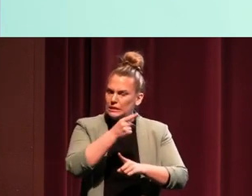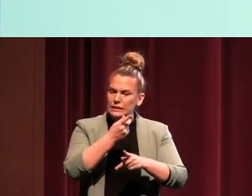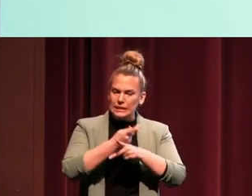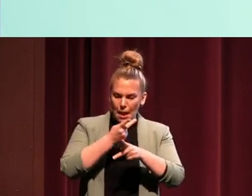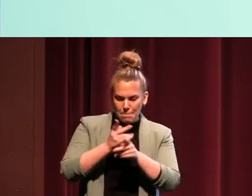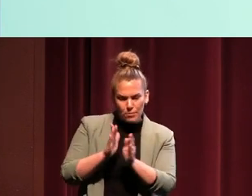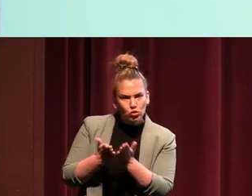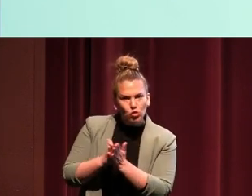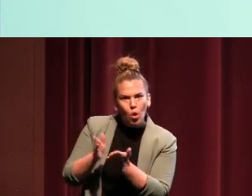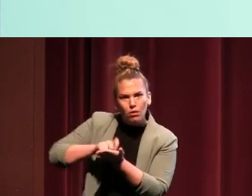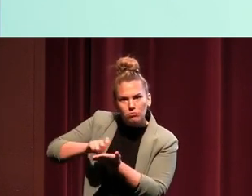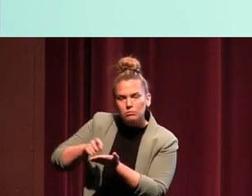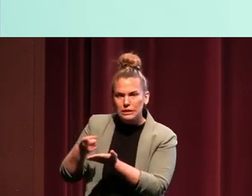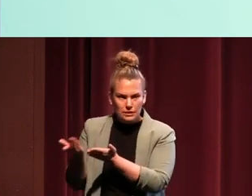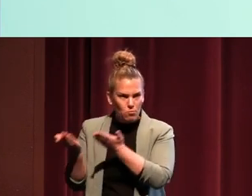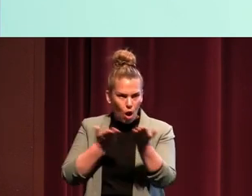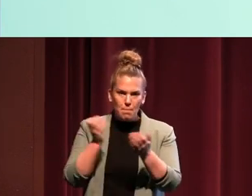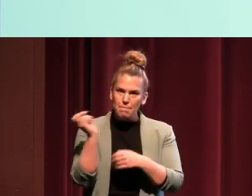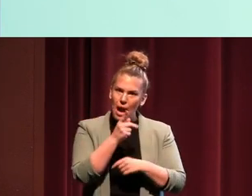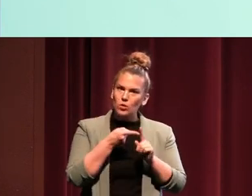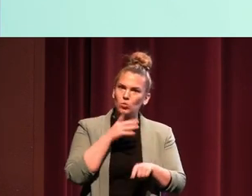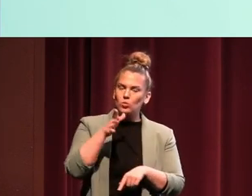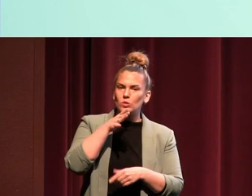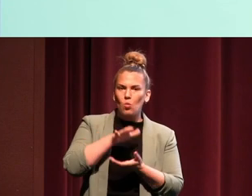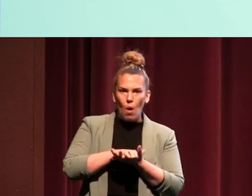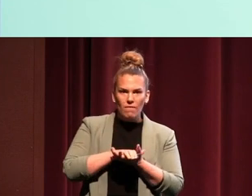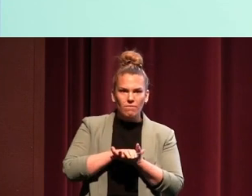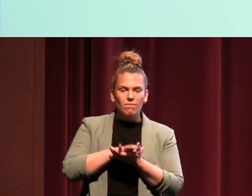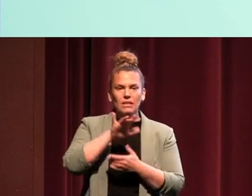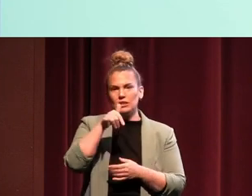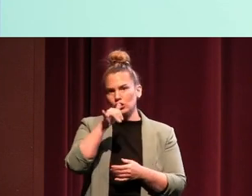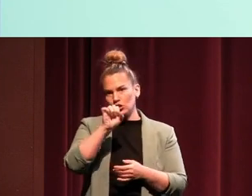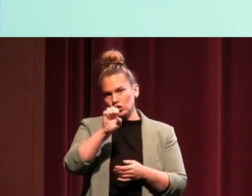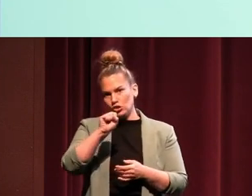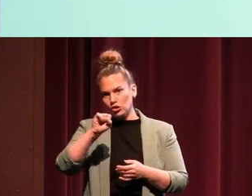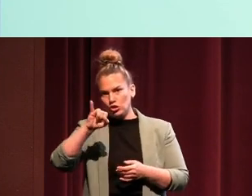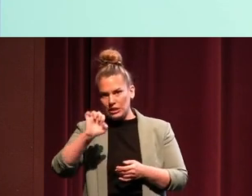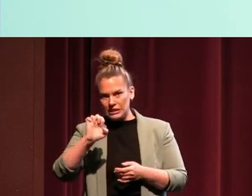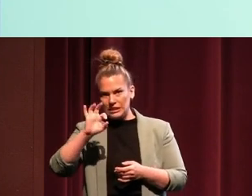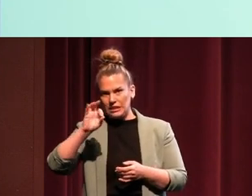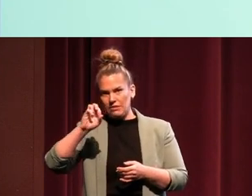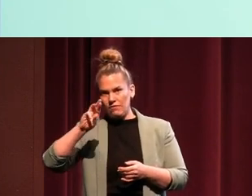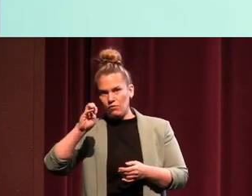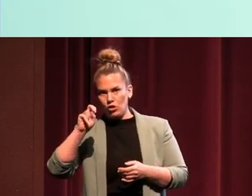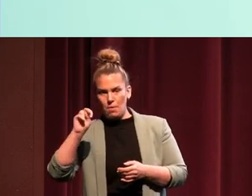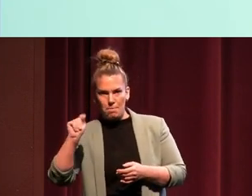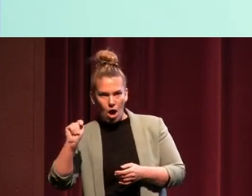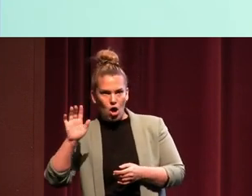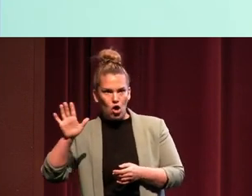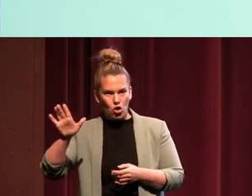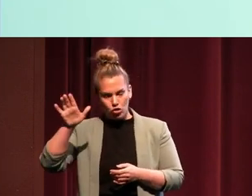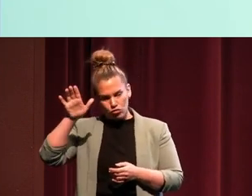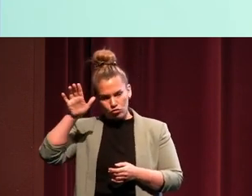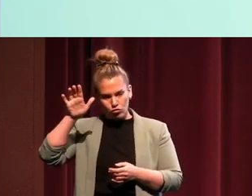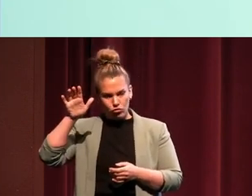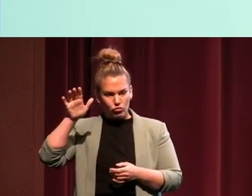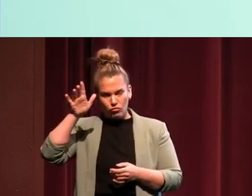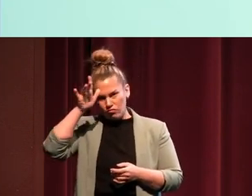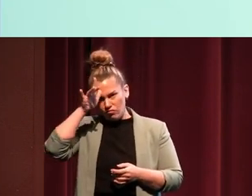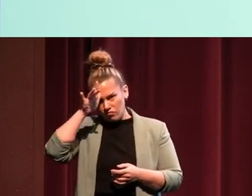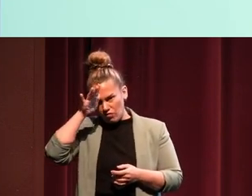back to his wife, Jessie Fremont. Her father was Thomas Hart Benton, as in Benton County,